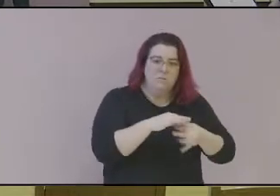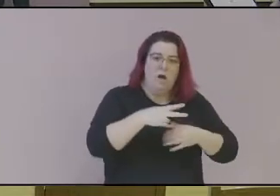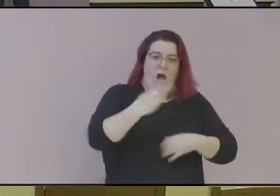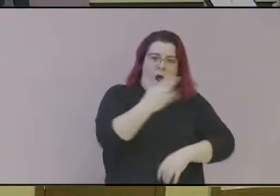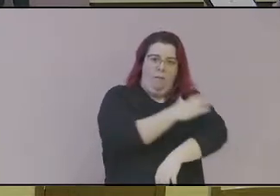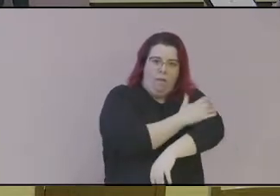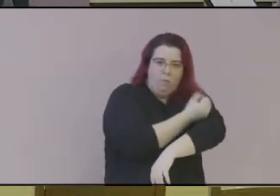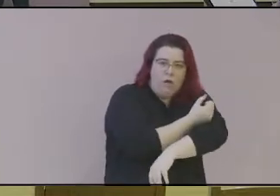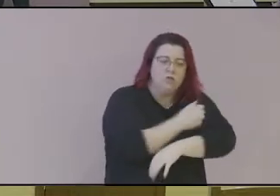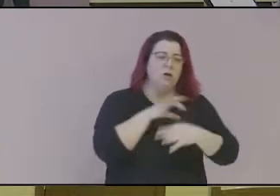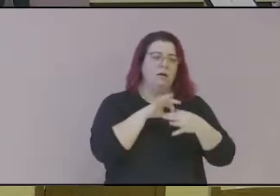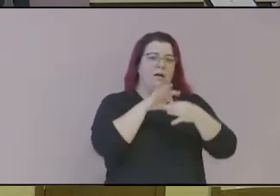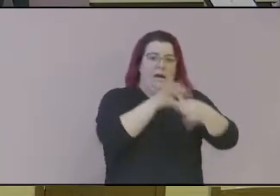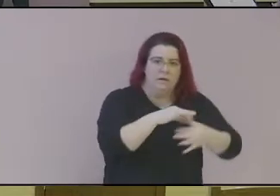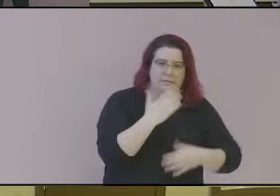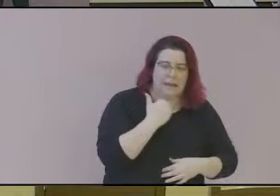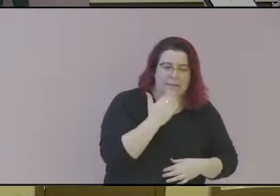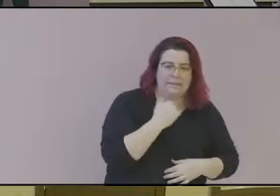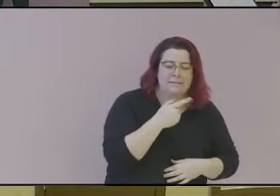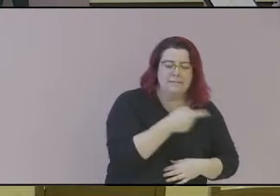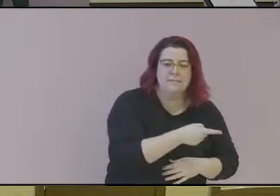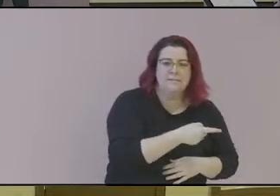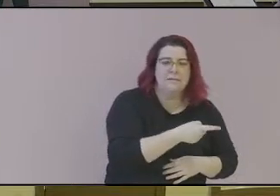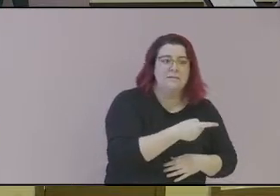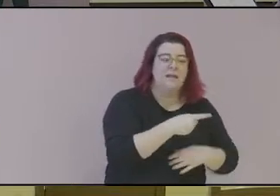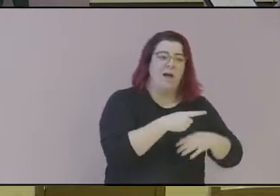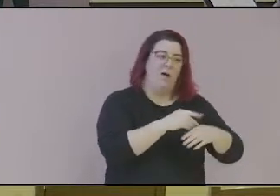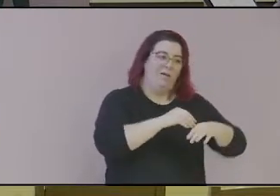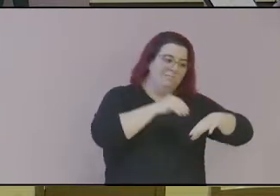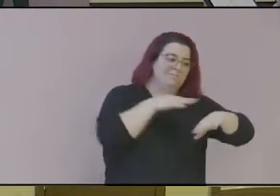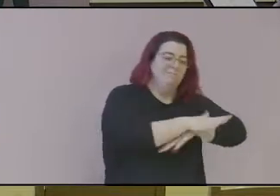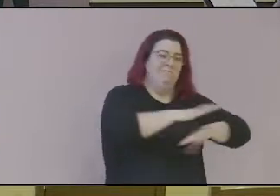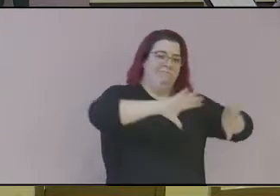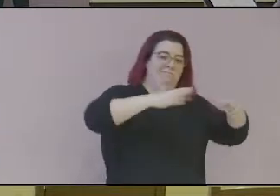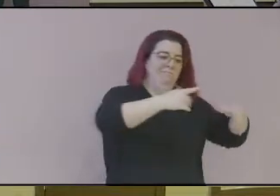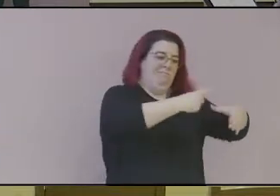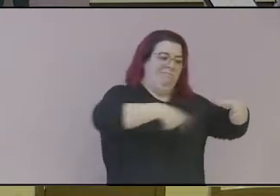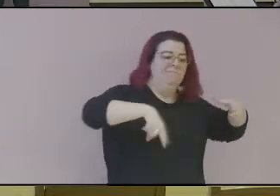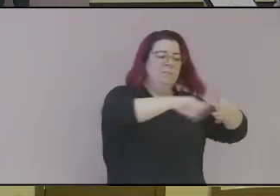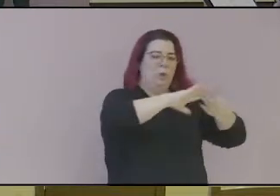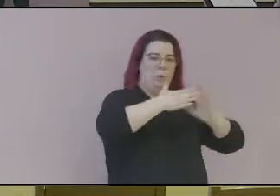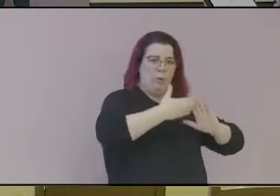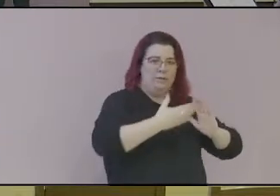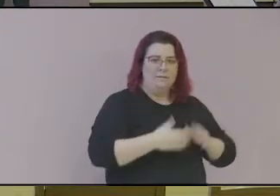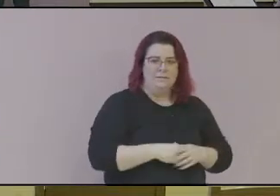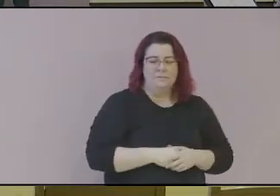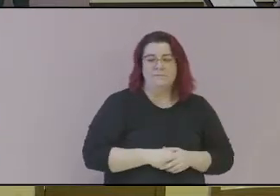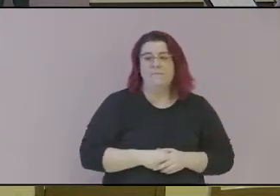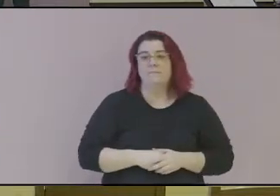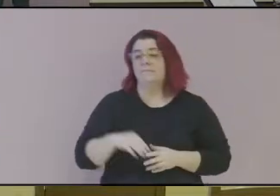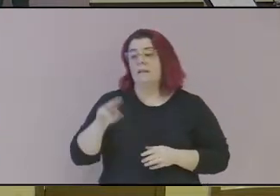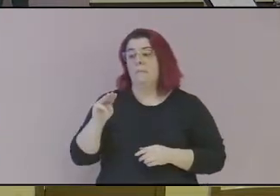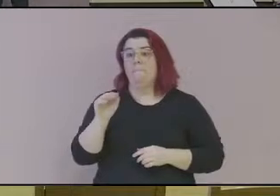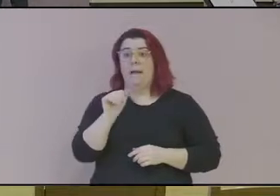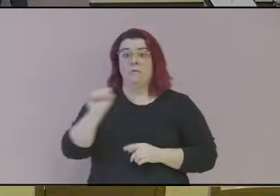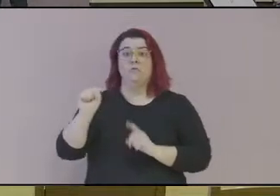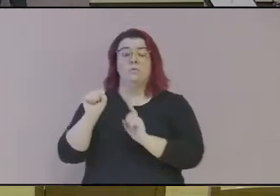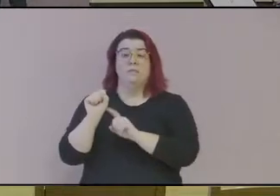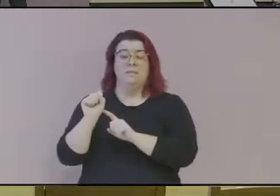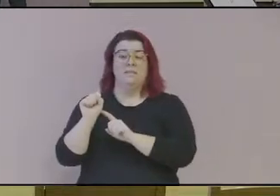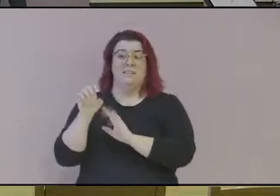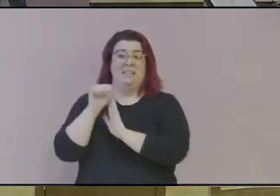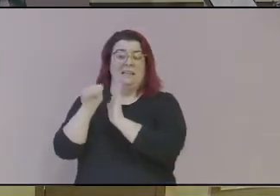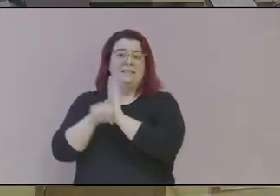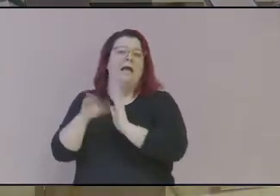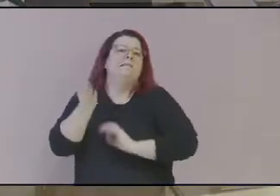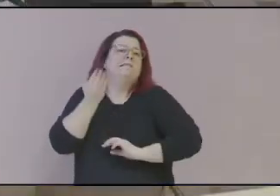be understood as the consequences of health inequities and structural racism. The state of Massachusetts recently